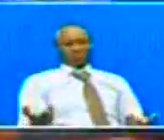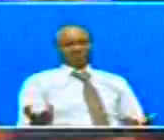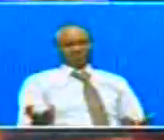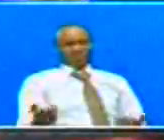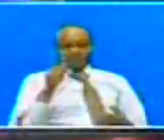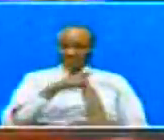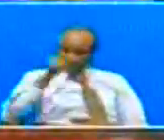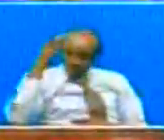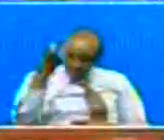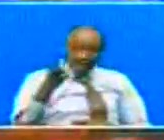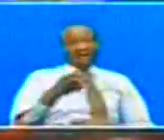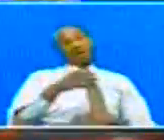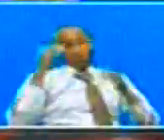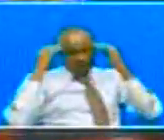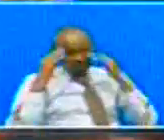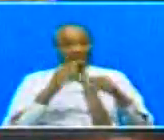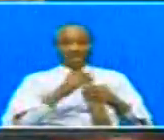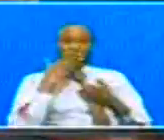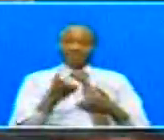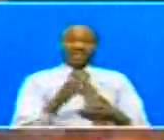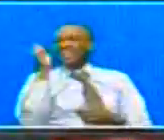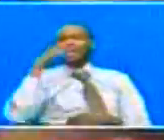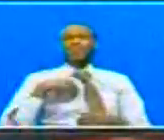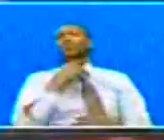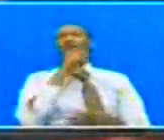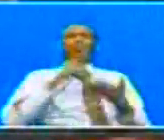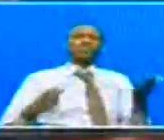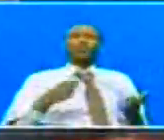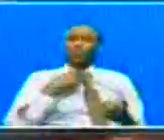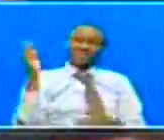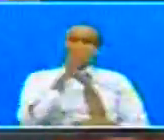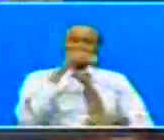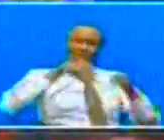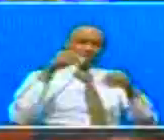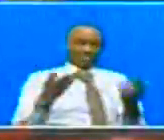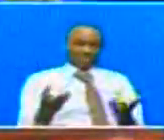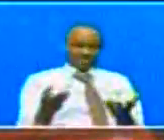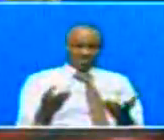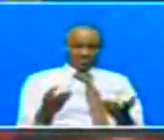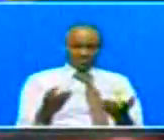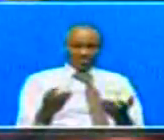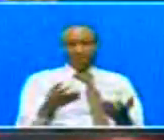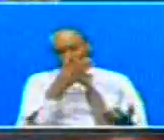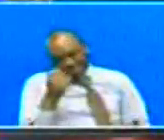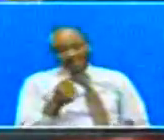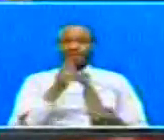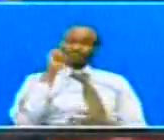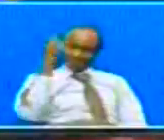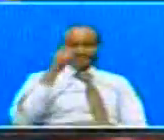Usakiwe na ujibu mazoani. Munataka nini wana Kenya? Munataka turudi kwa kura. Basi uru huja serikali. Turudi tuwanae na